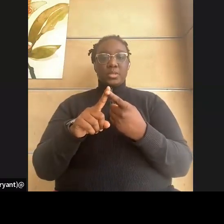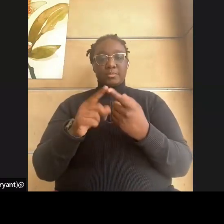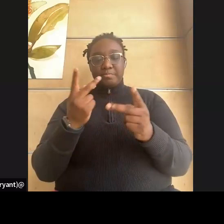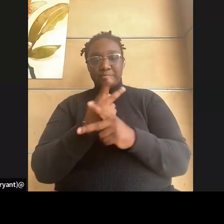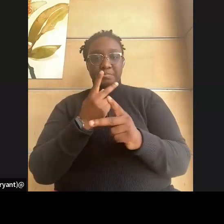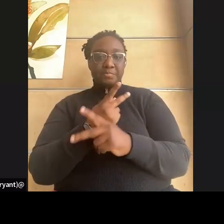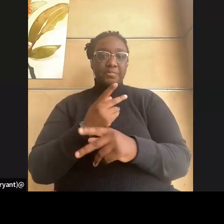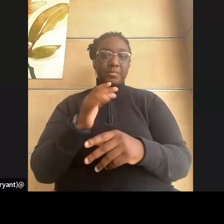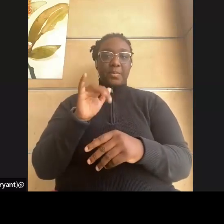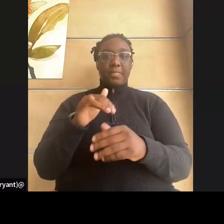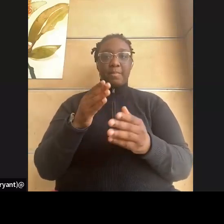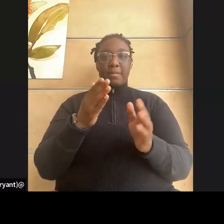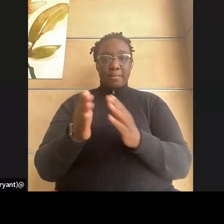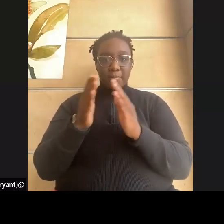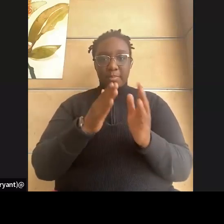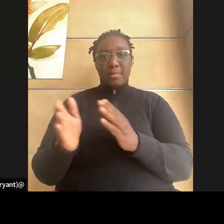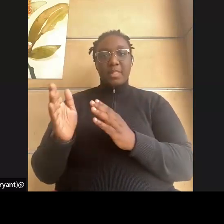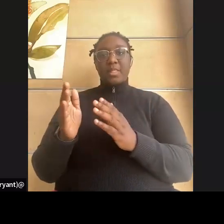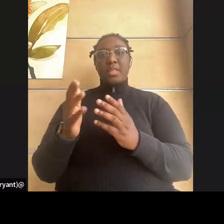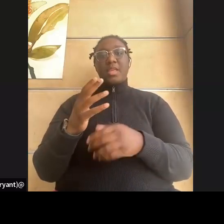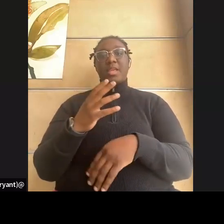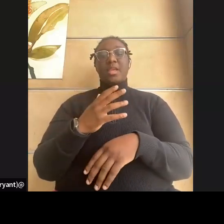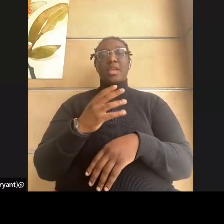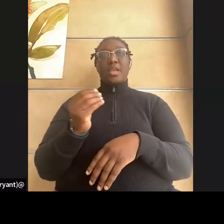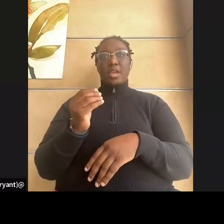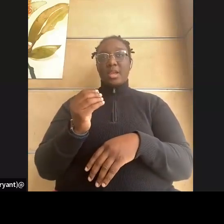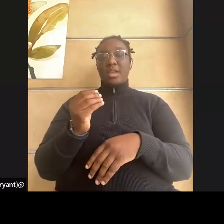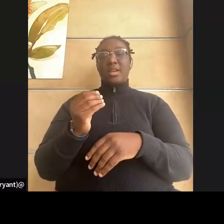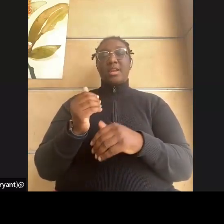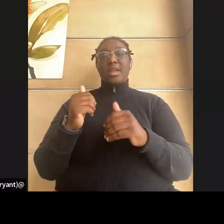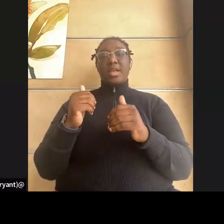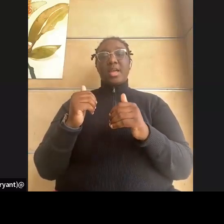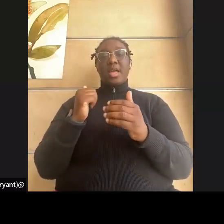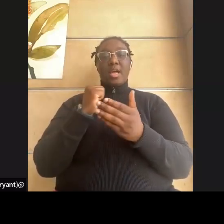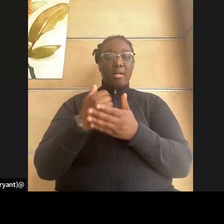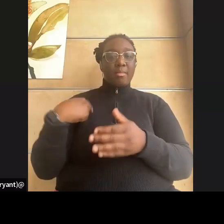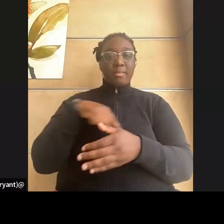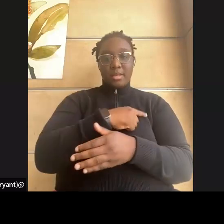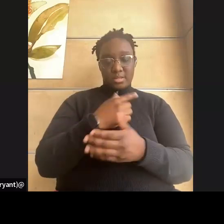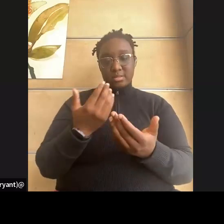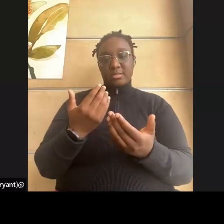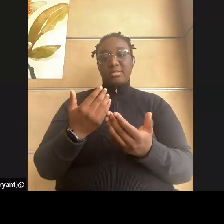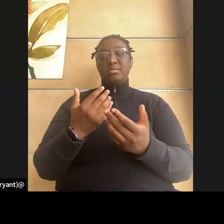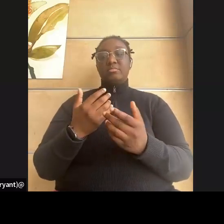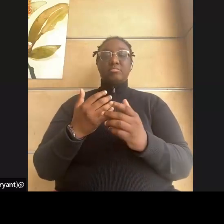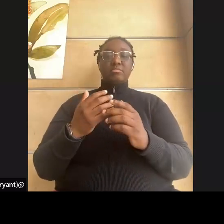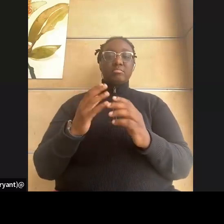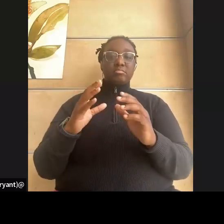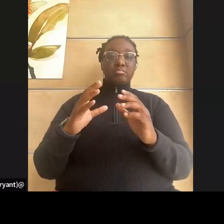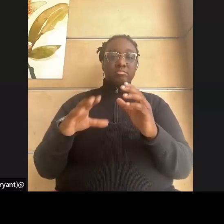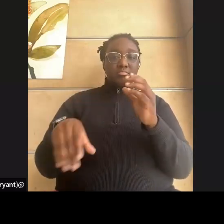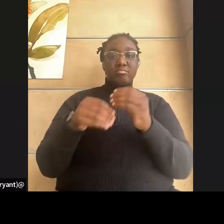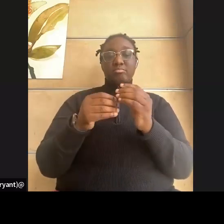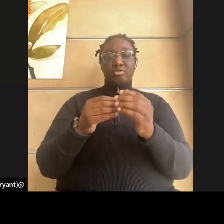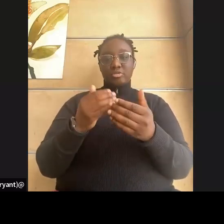will fund, or the plan will help us leverage additional capacity grants to eradicate inequities